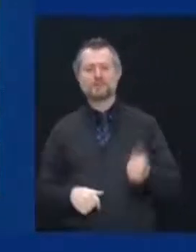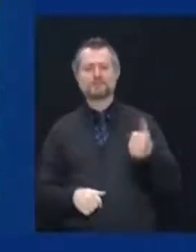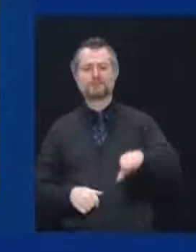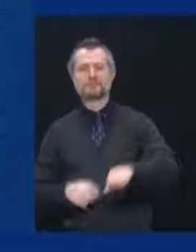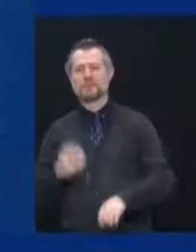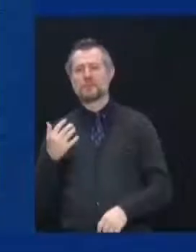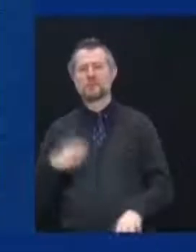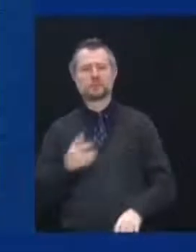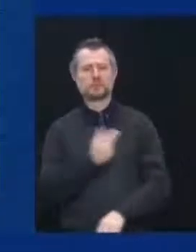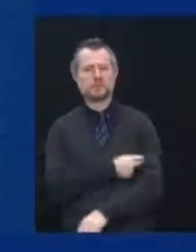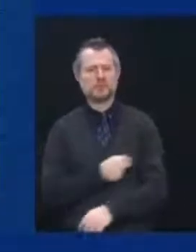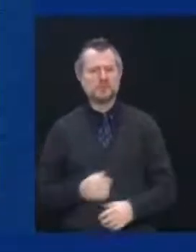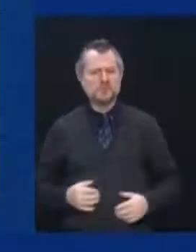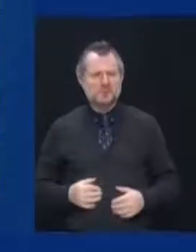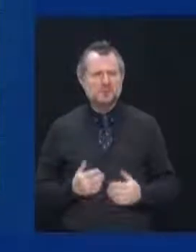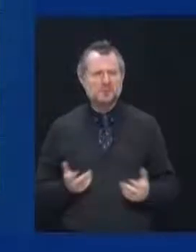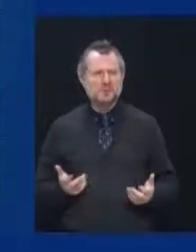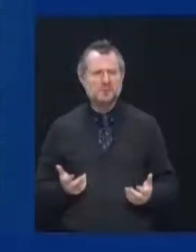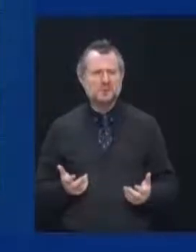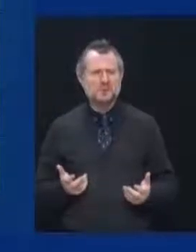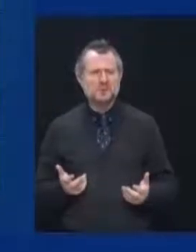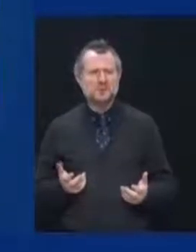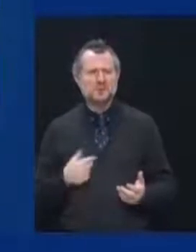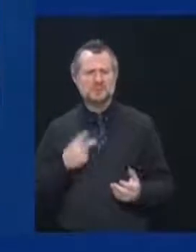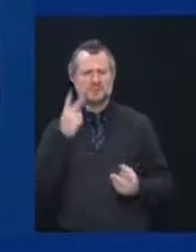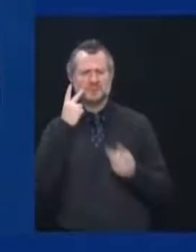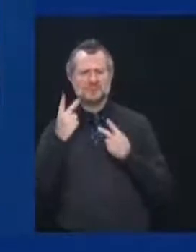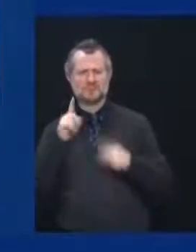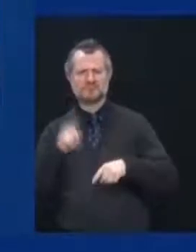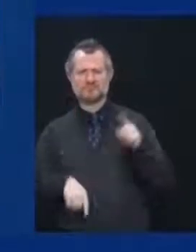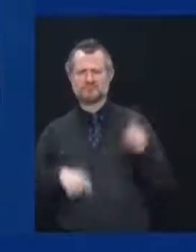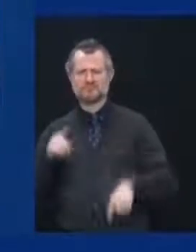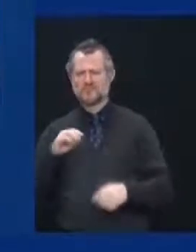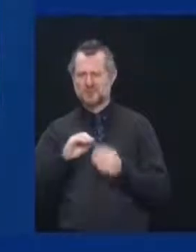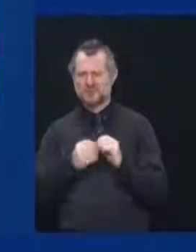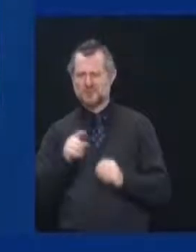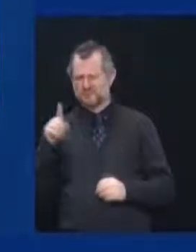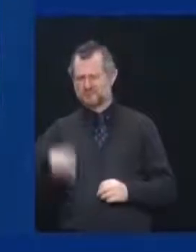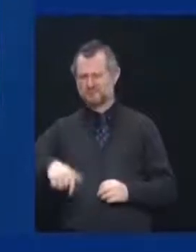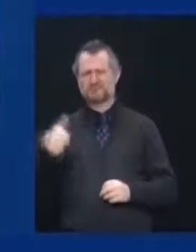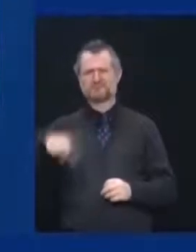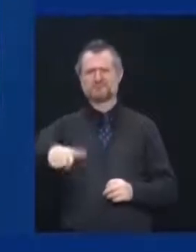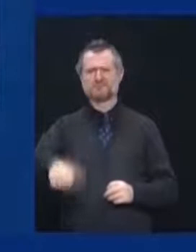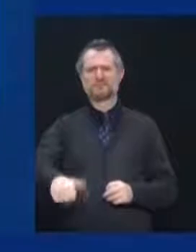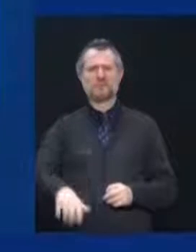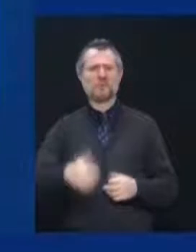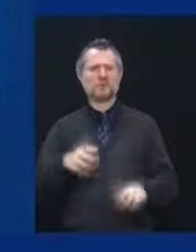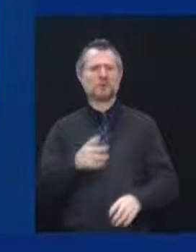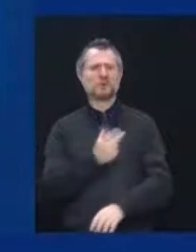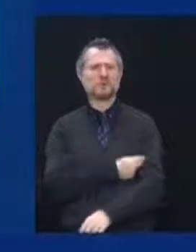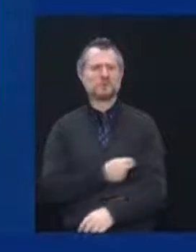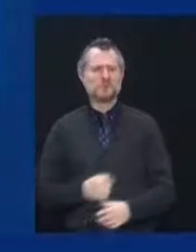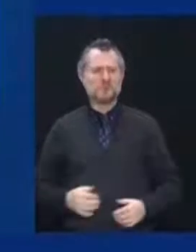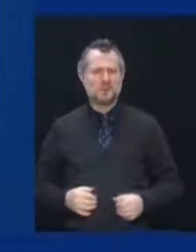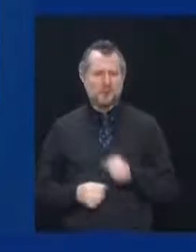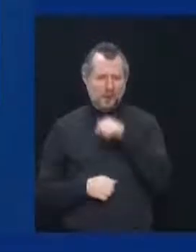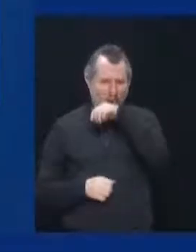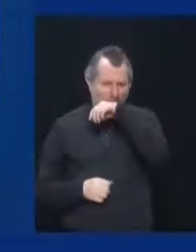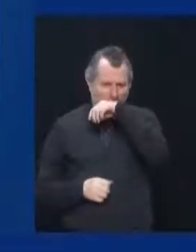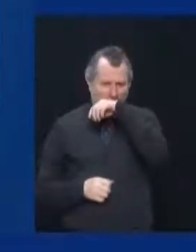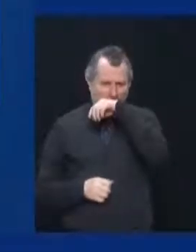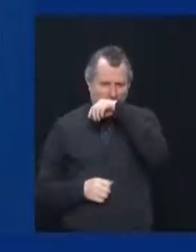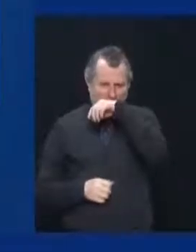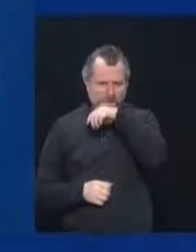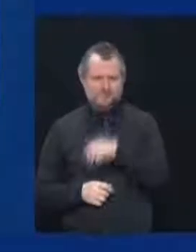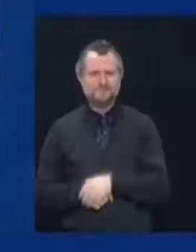decline. Look at that variance in staff that says they decline. This is the